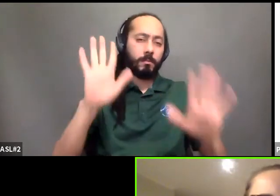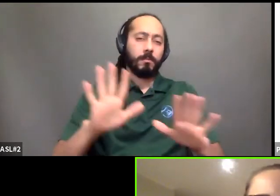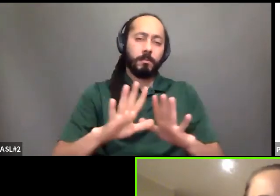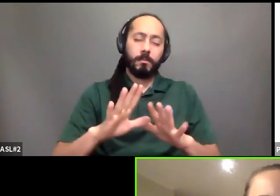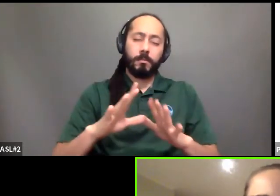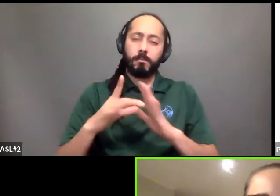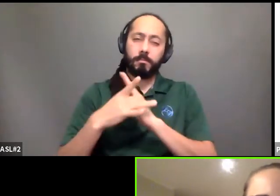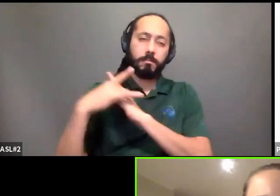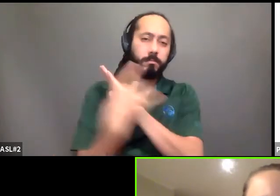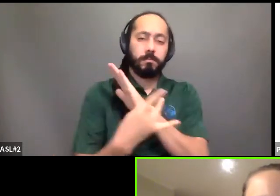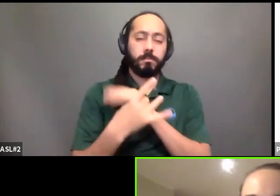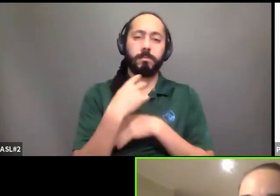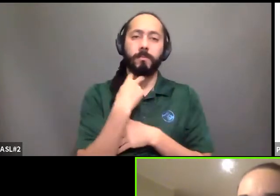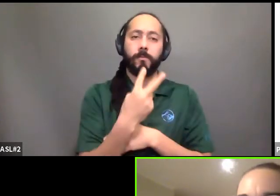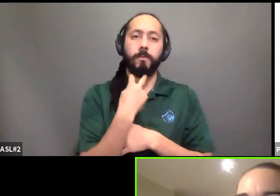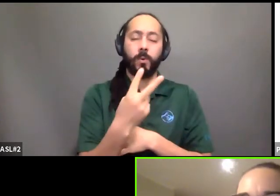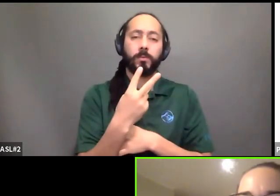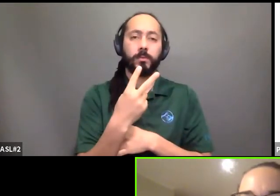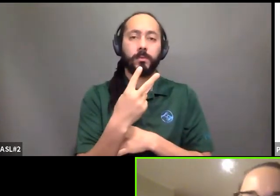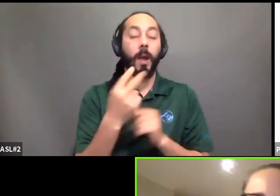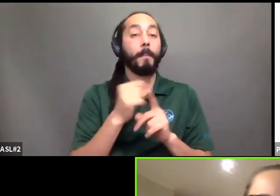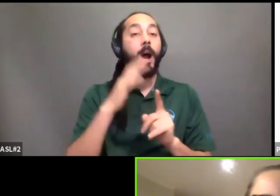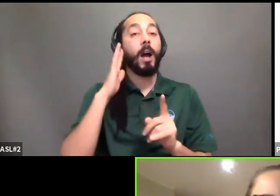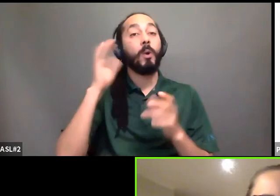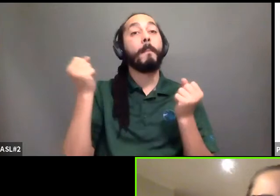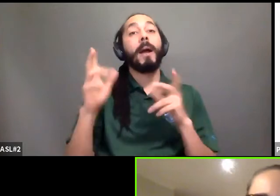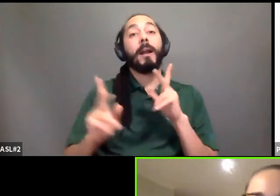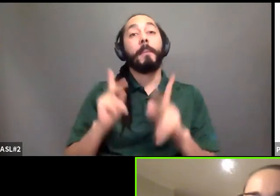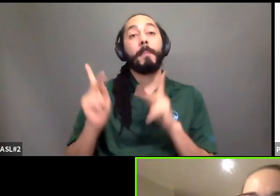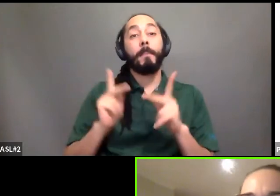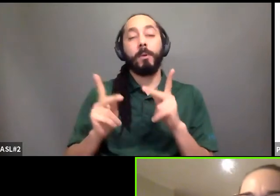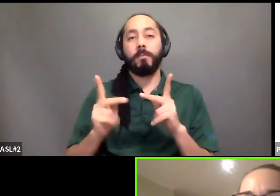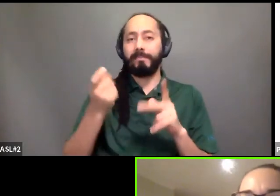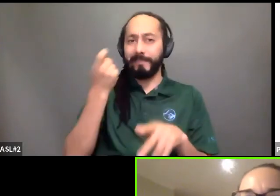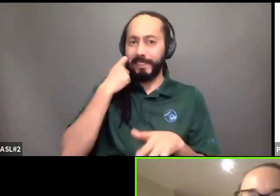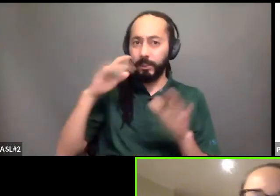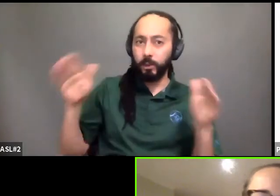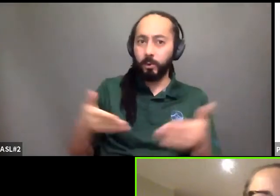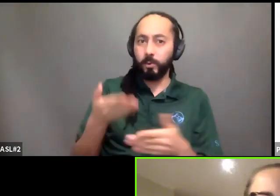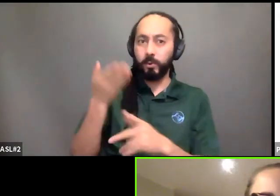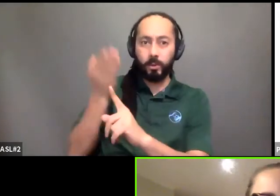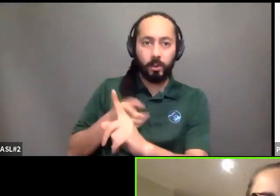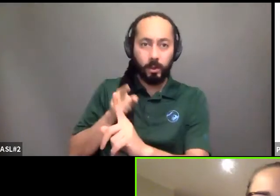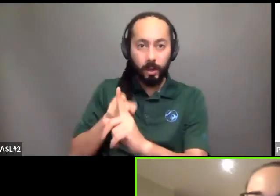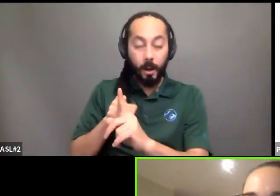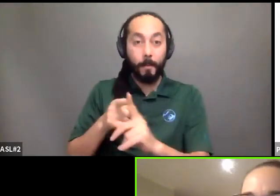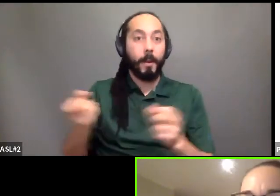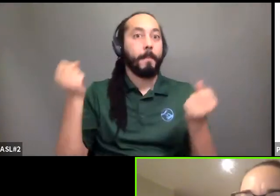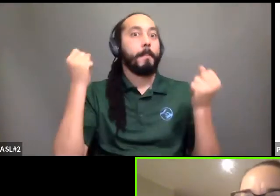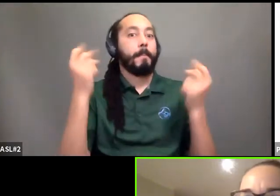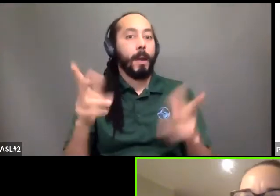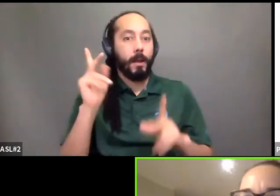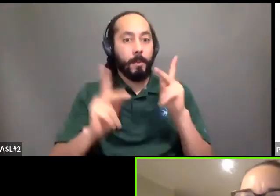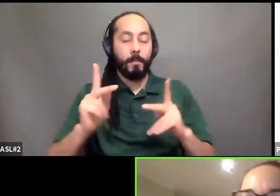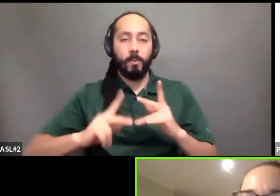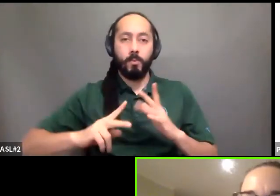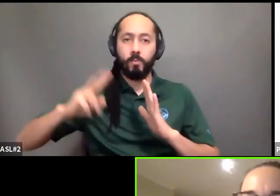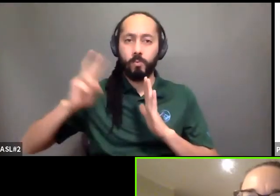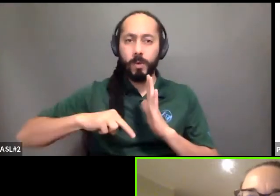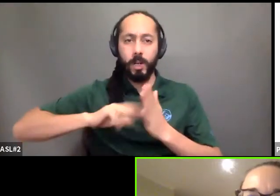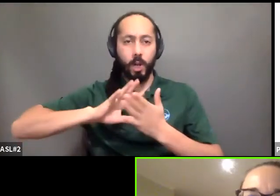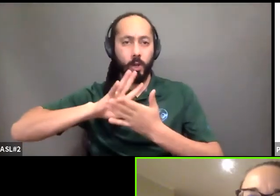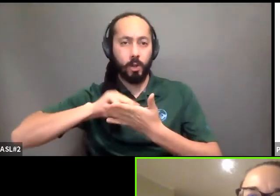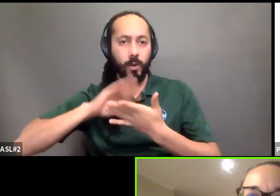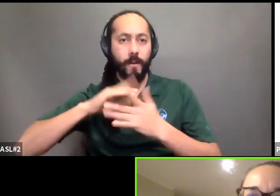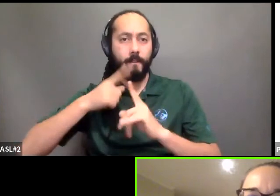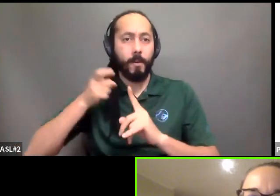hundreds of people have been newly introduced to her, but thousands more have been reading and learning from her important work for decades. She's the